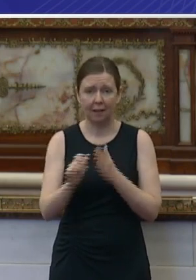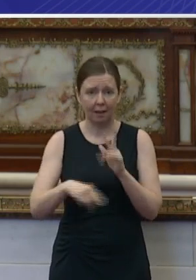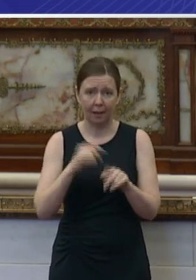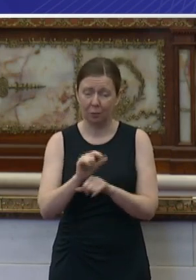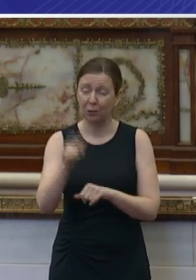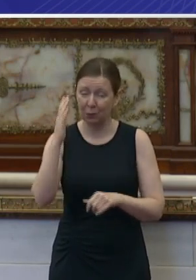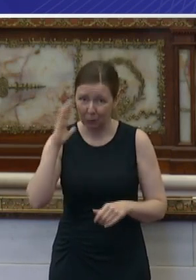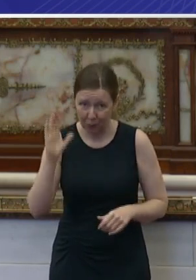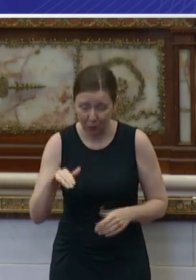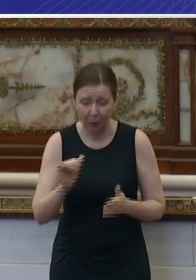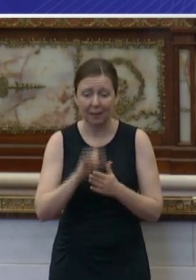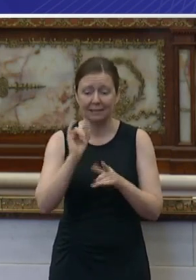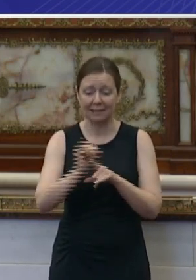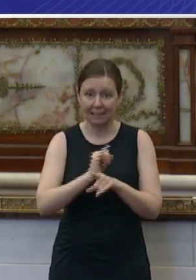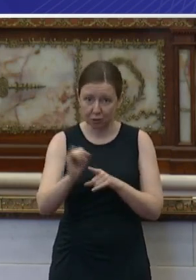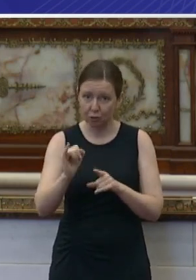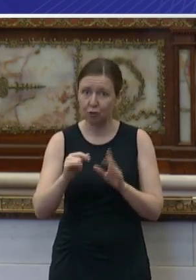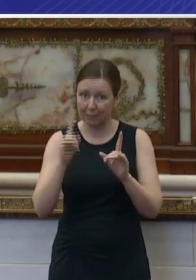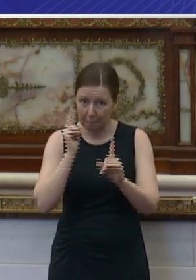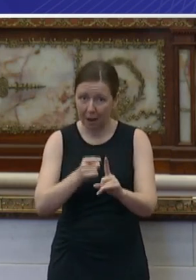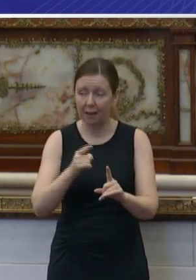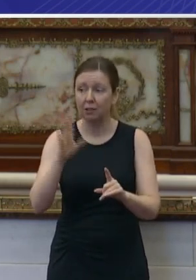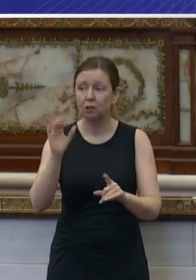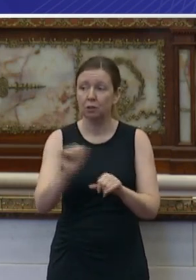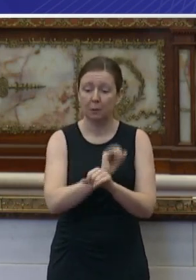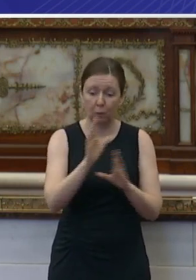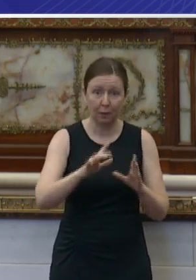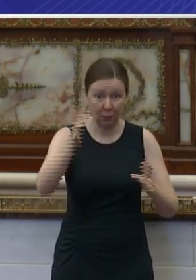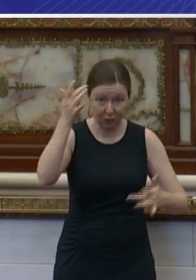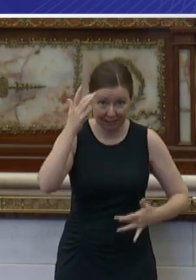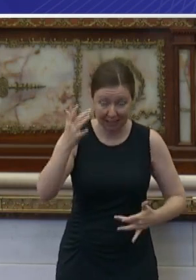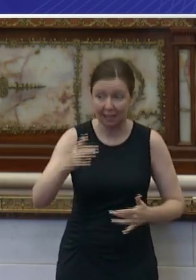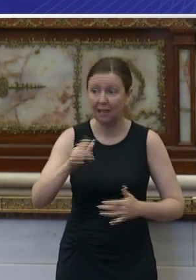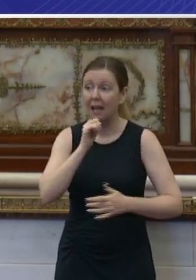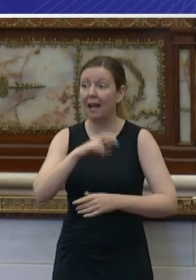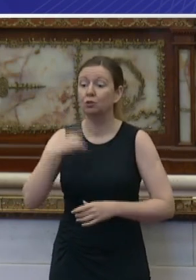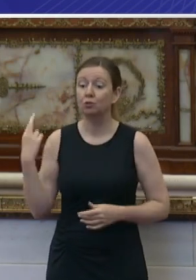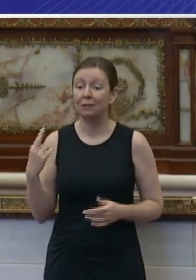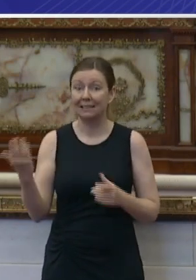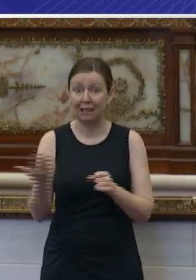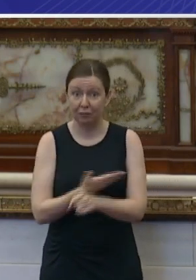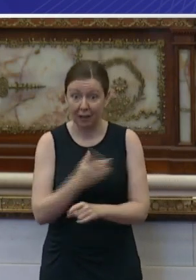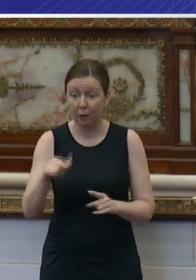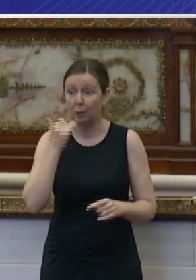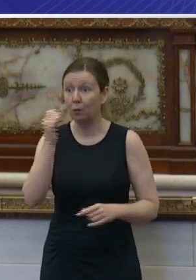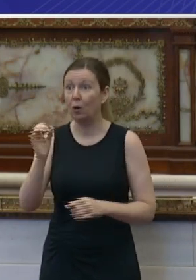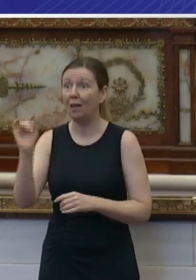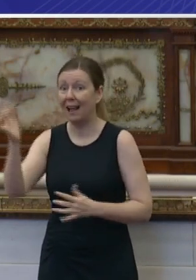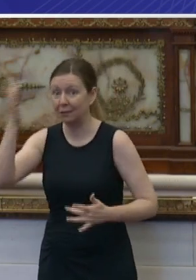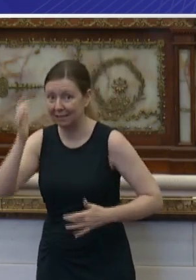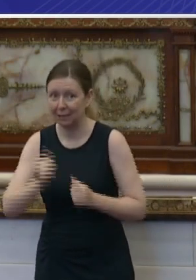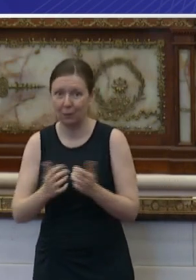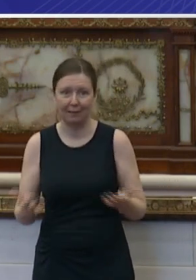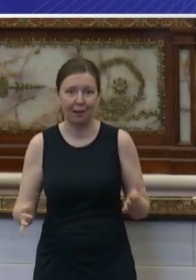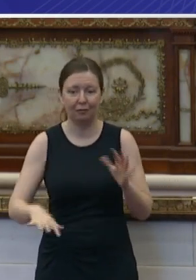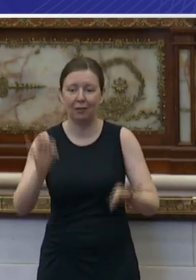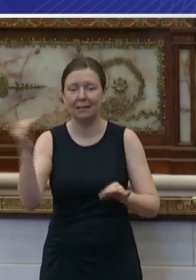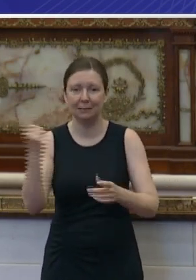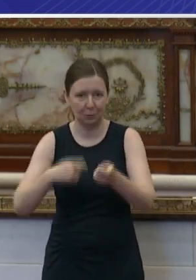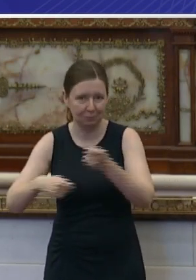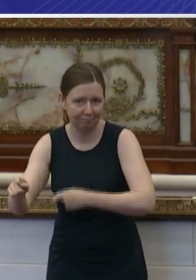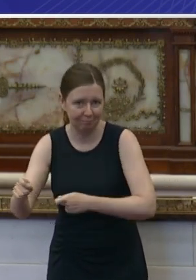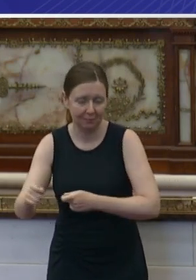you know that it's an industry norm to be working when you're sick and to risk getting fired when you call out sick without finding coverage.